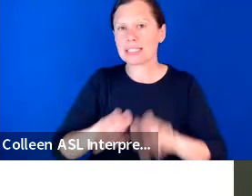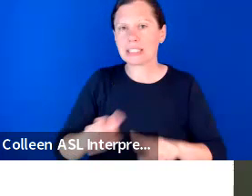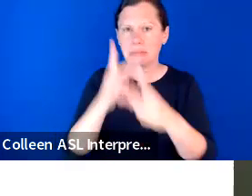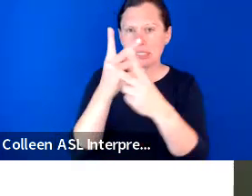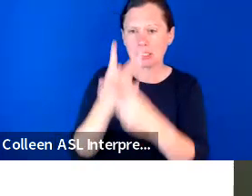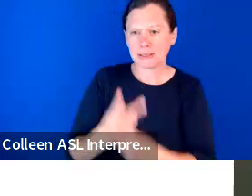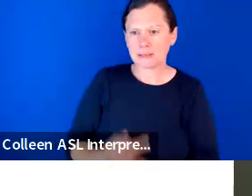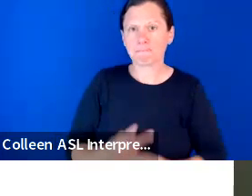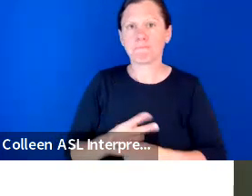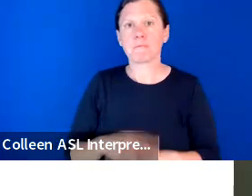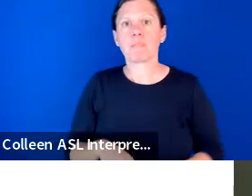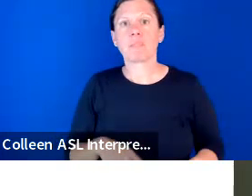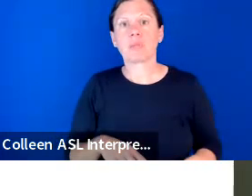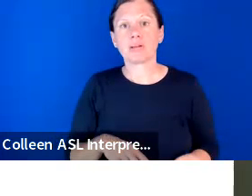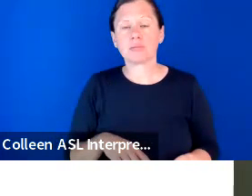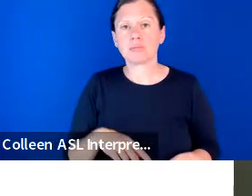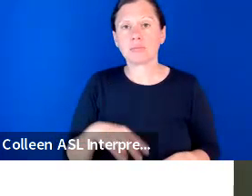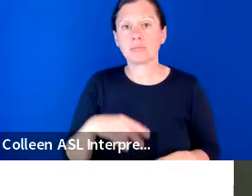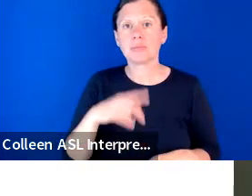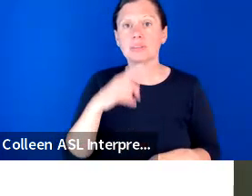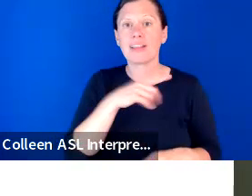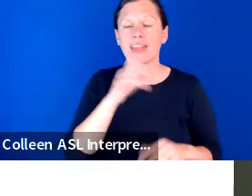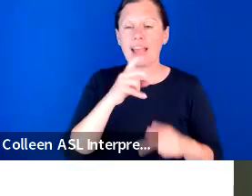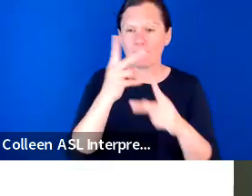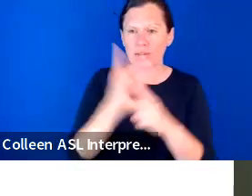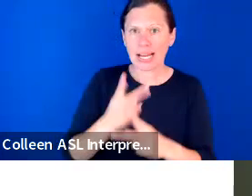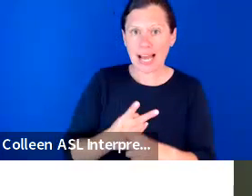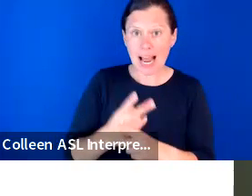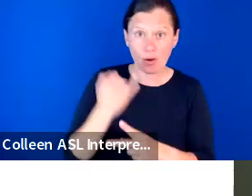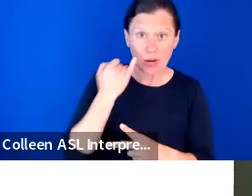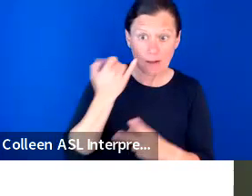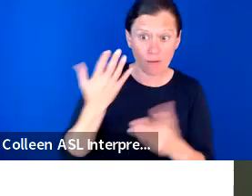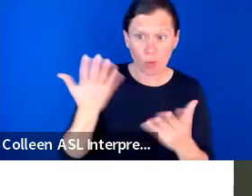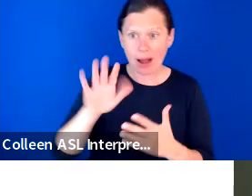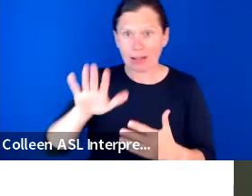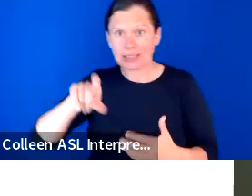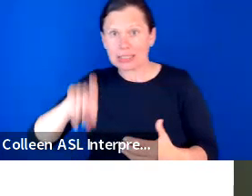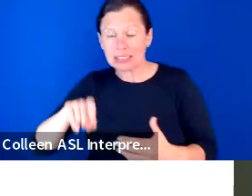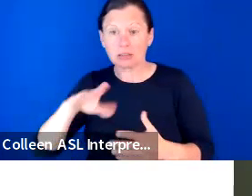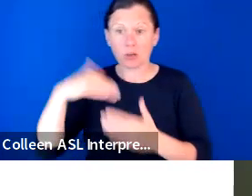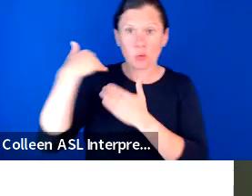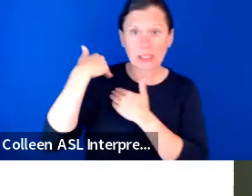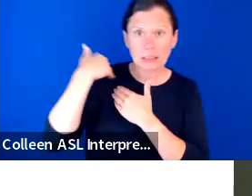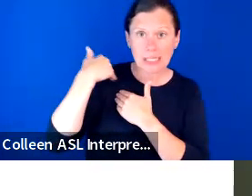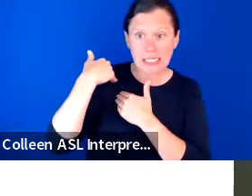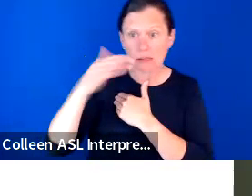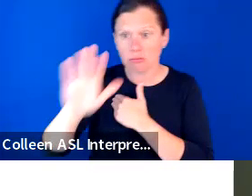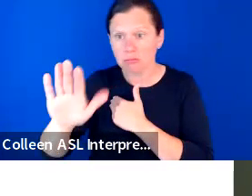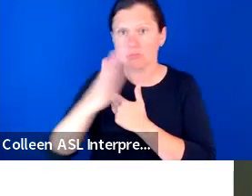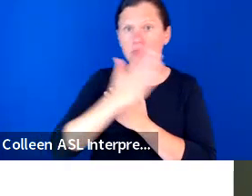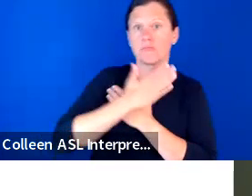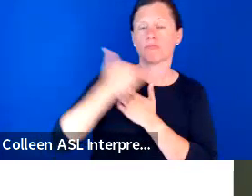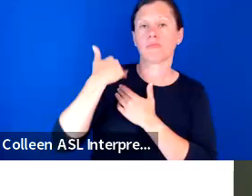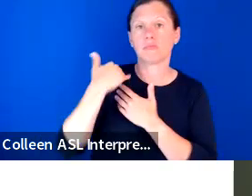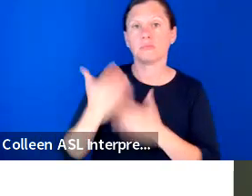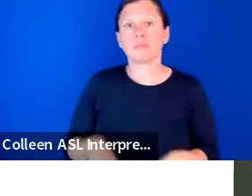paying providers, and the Office of the State Actuary is responsible for ongoing actuarial analysis to make sure that the funds